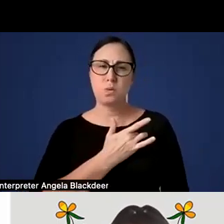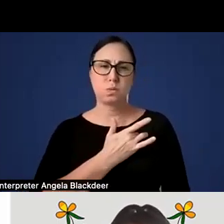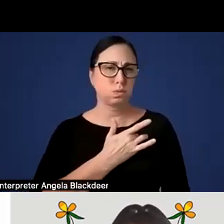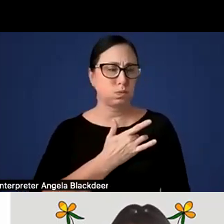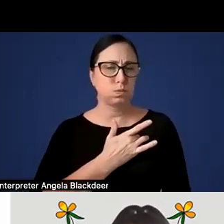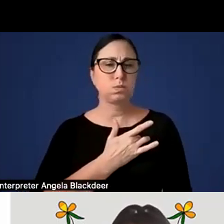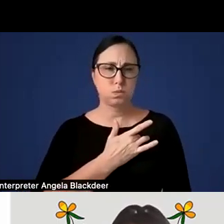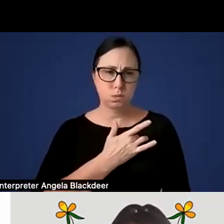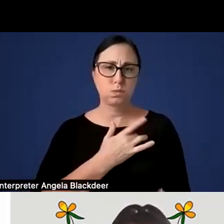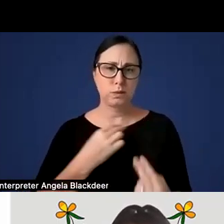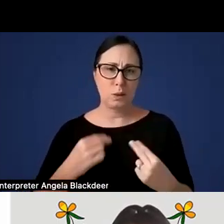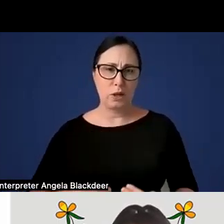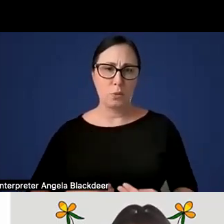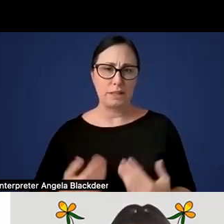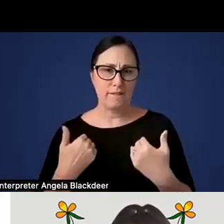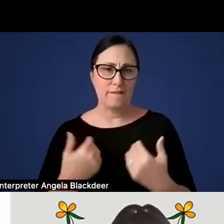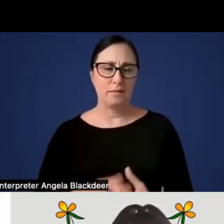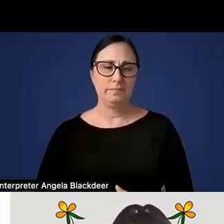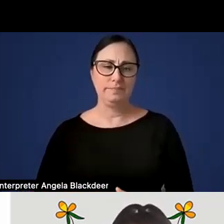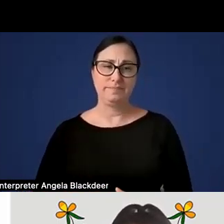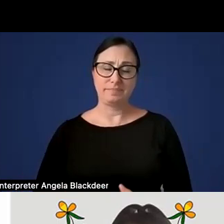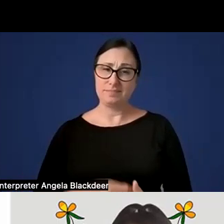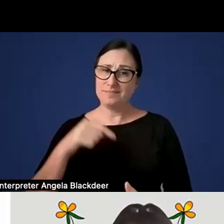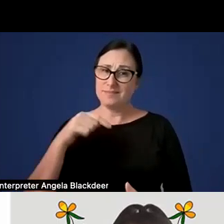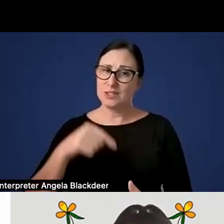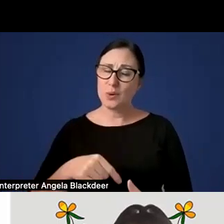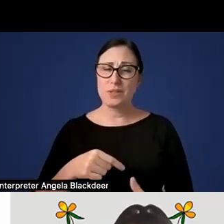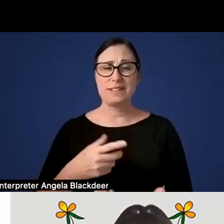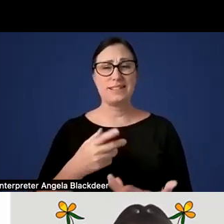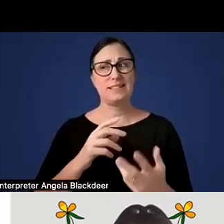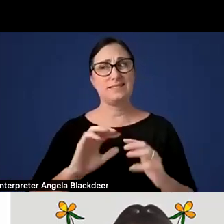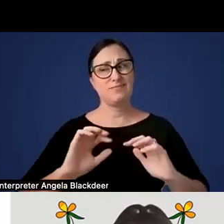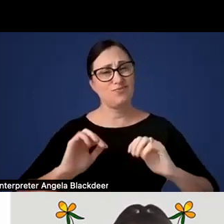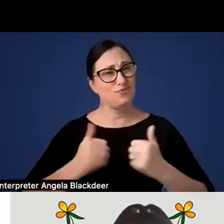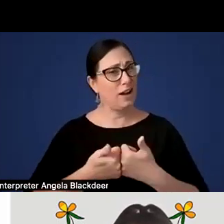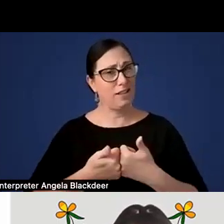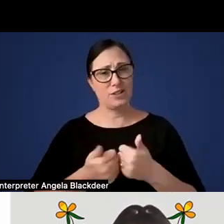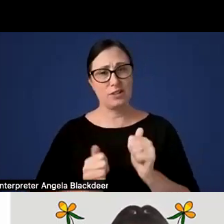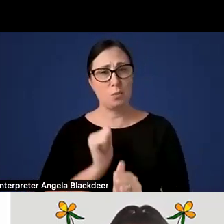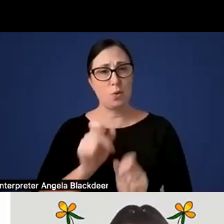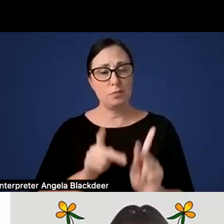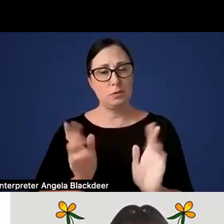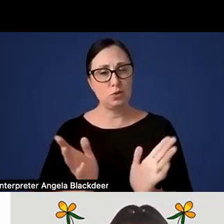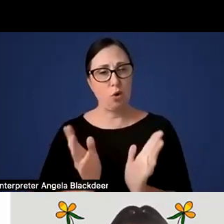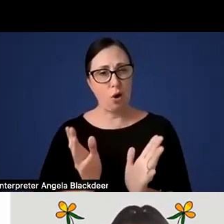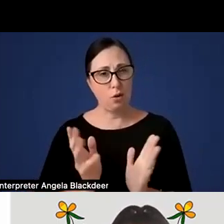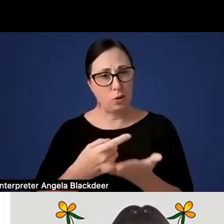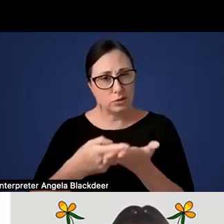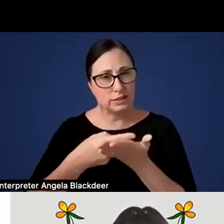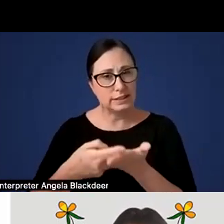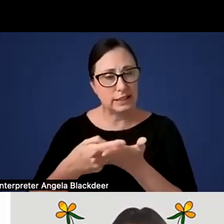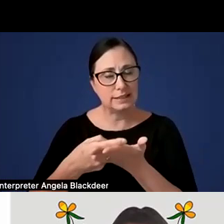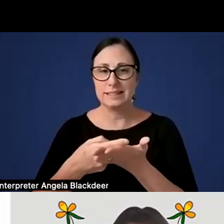one is particularly challenging, I think, for most folks to talk about, even people who